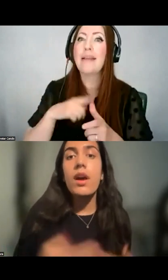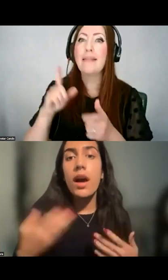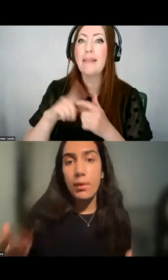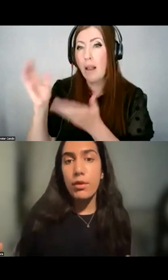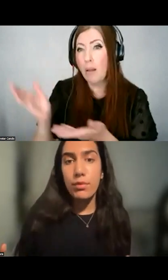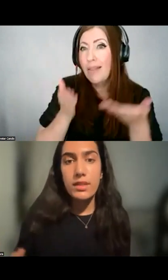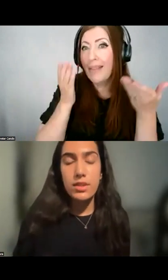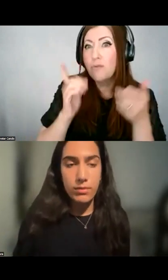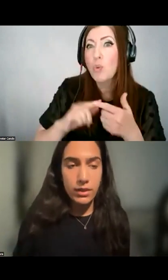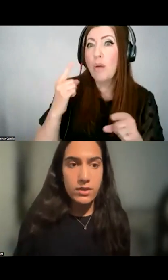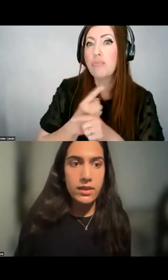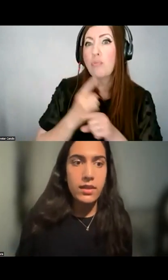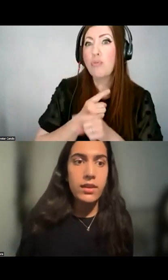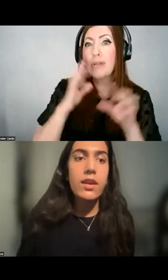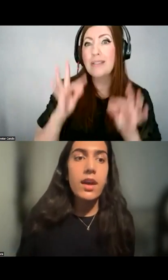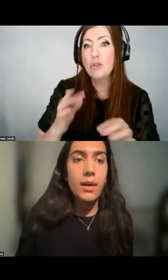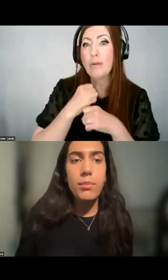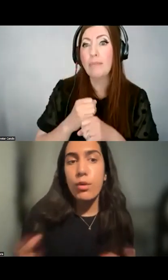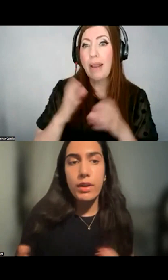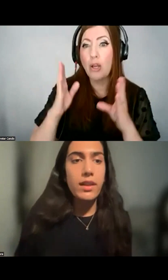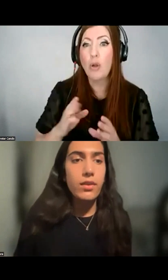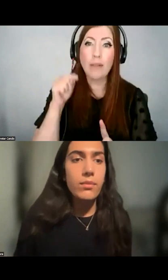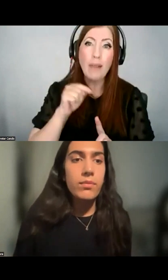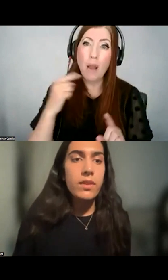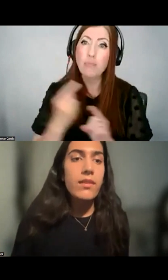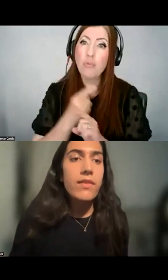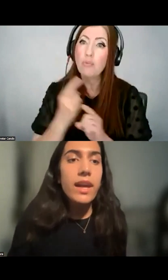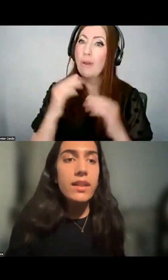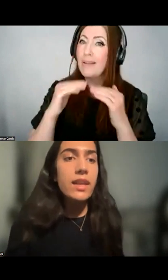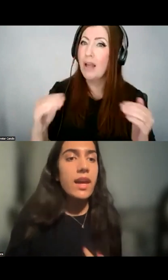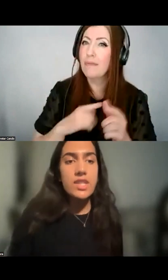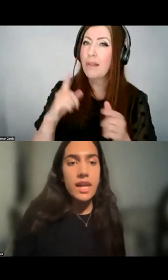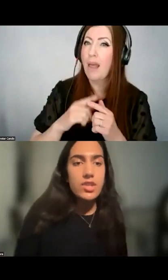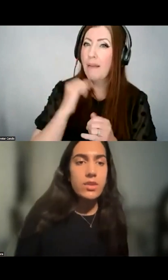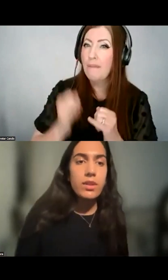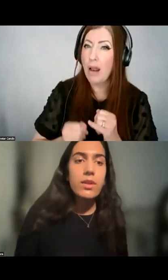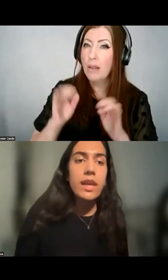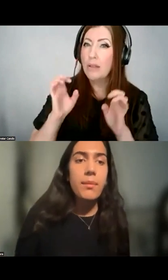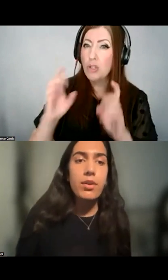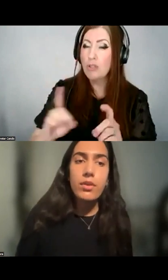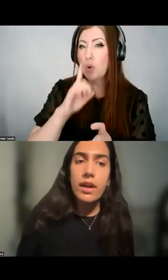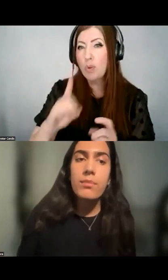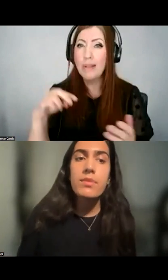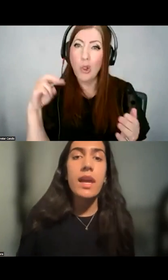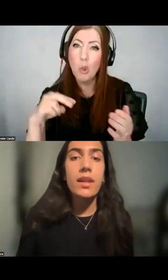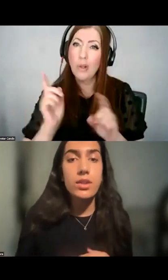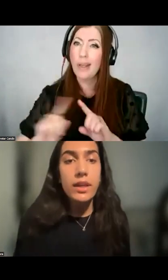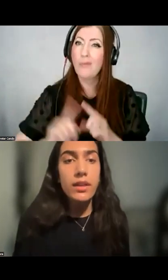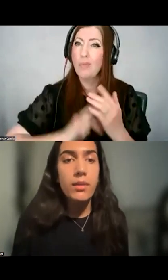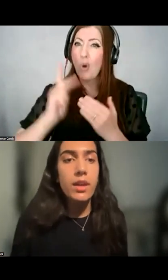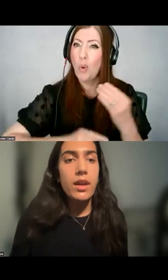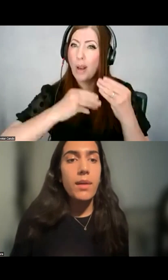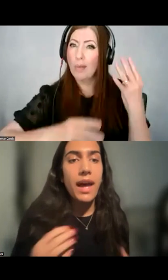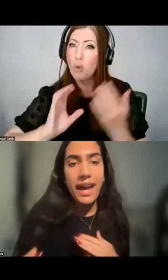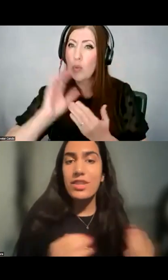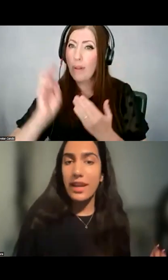to appropriate decision makers at the appropriate level. And then finally, education, really looking at programs and